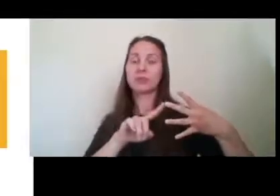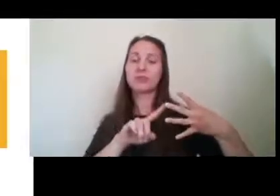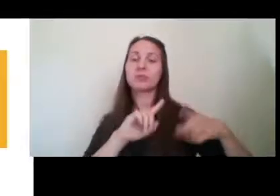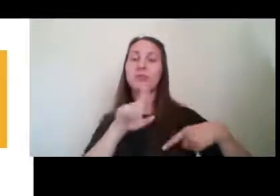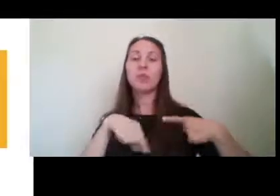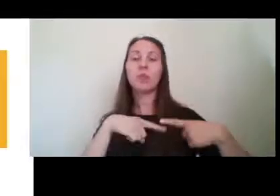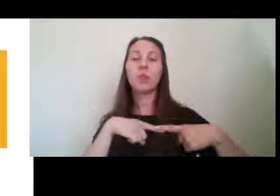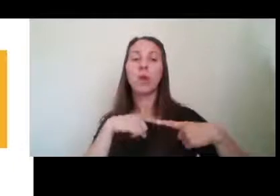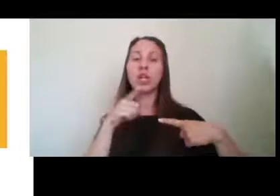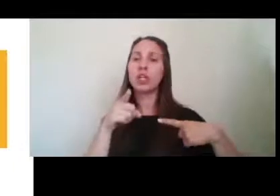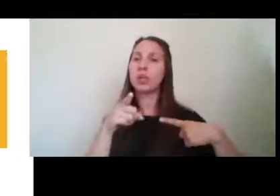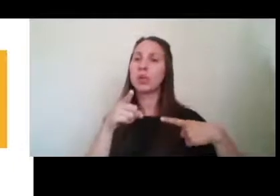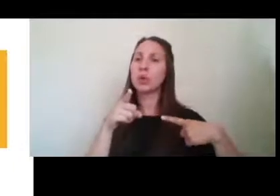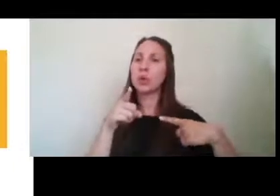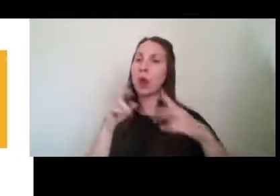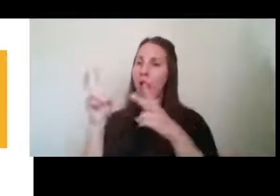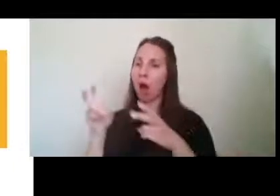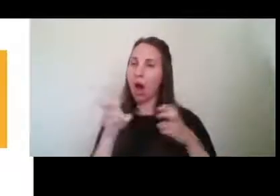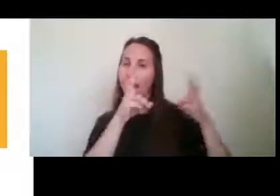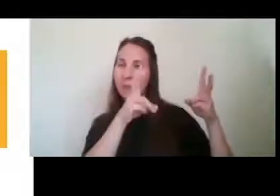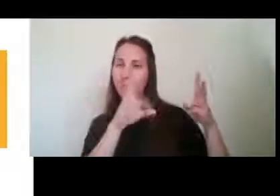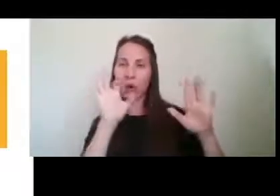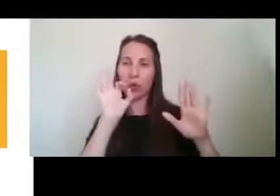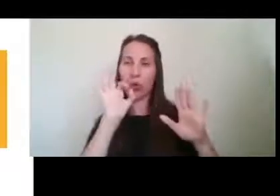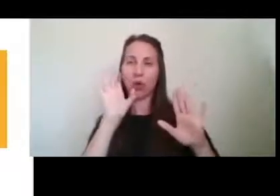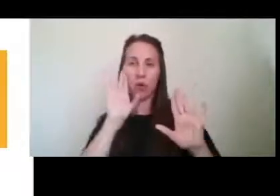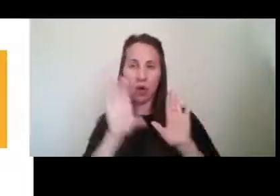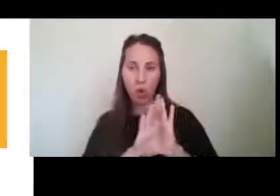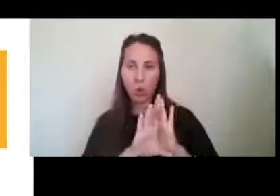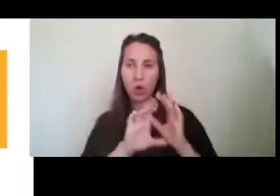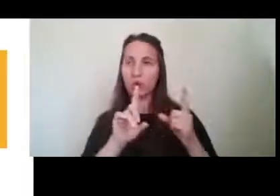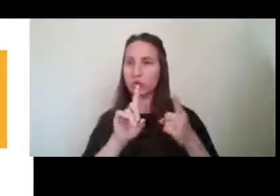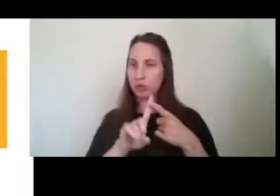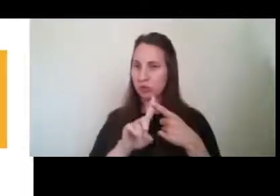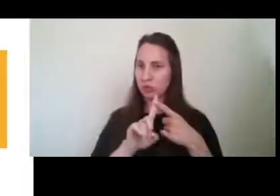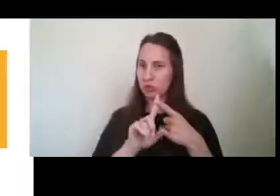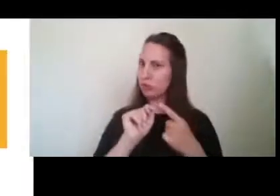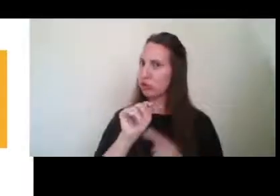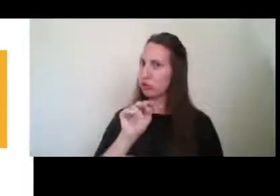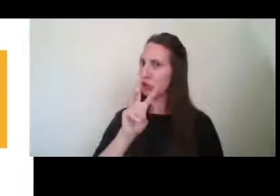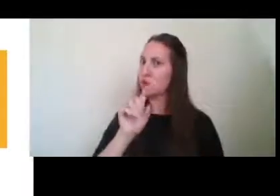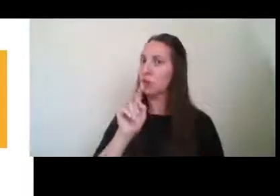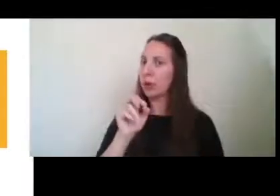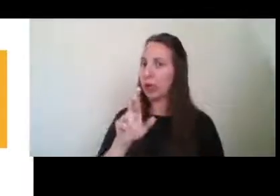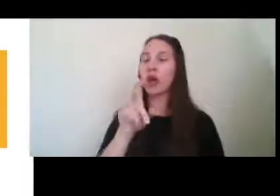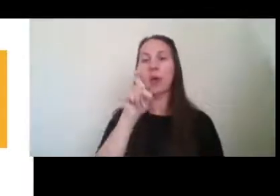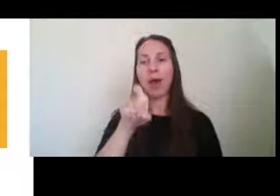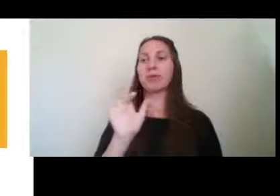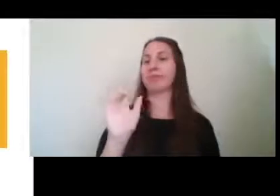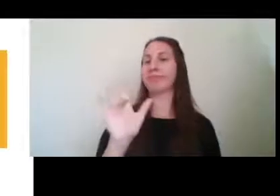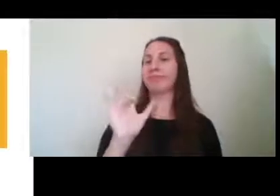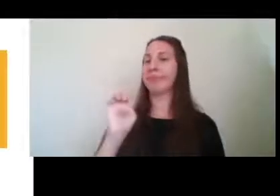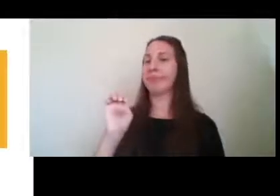to upload the photo to your Twitter, you actually have to go and click edit. And then it will give you a place